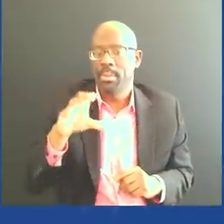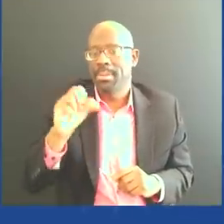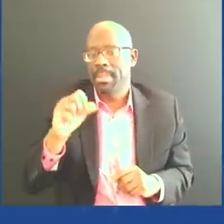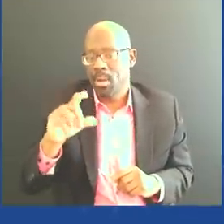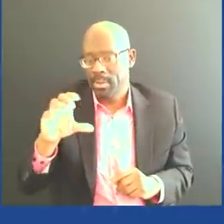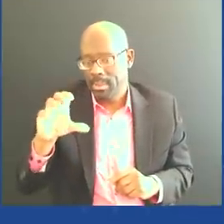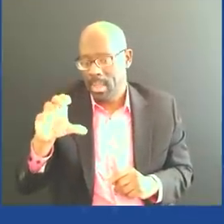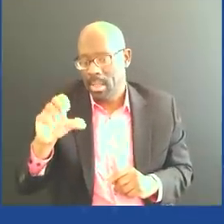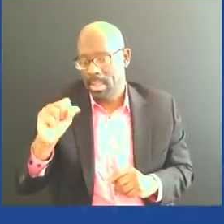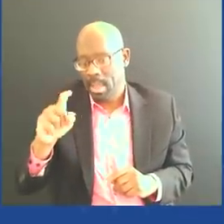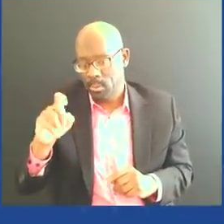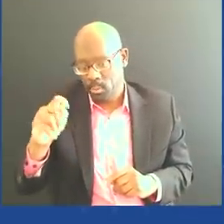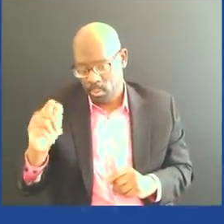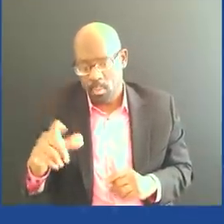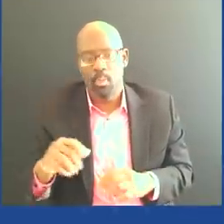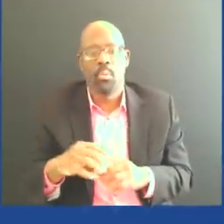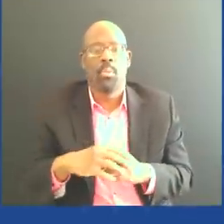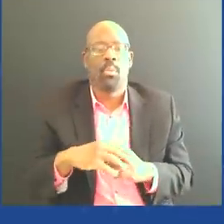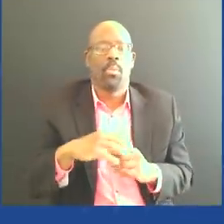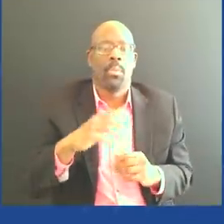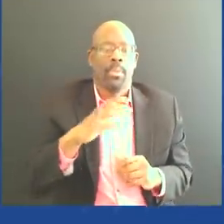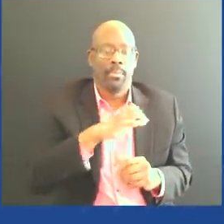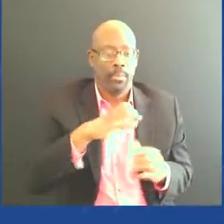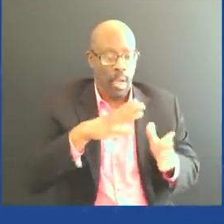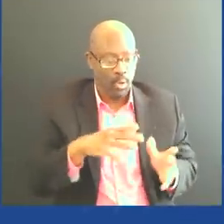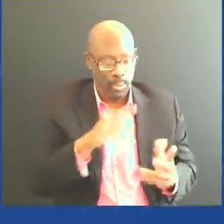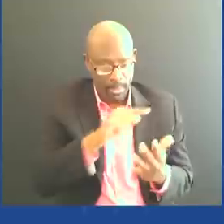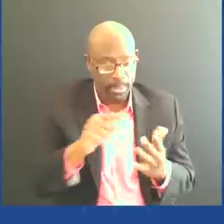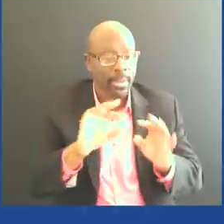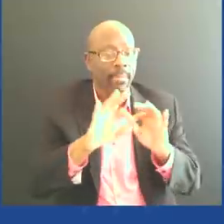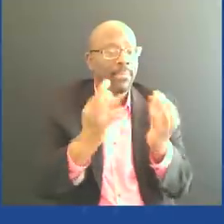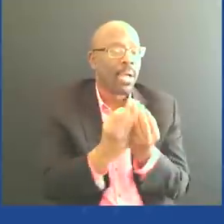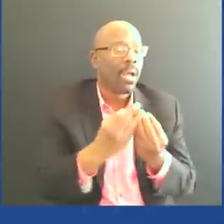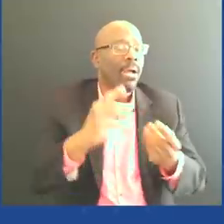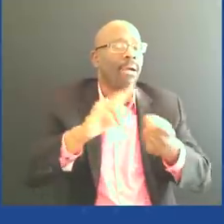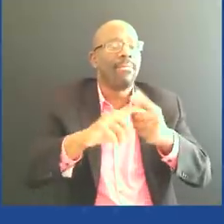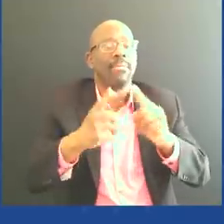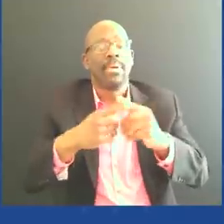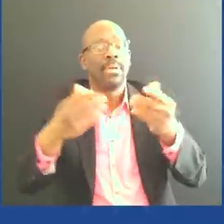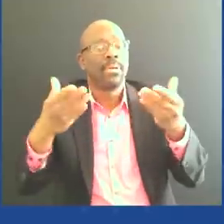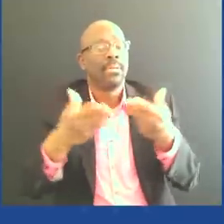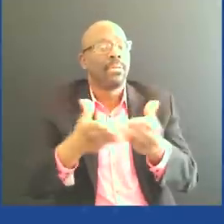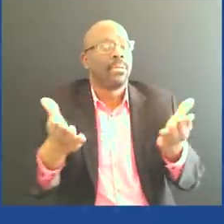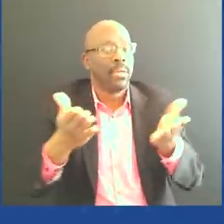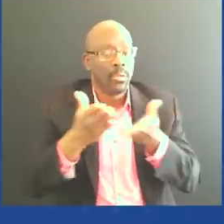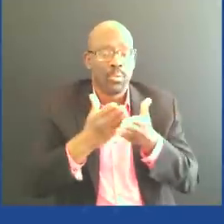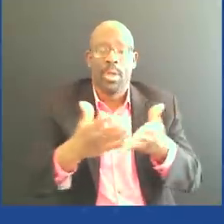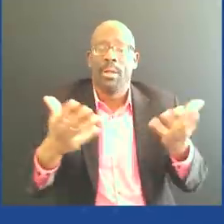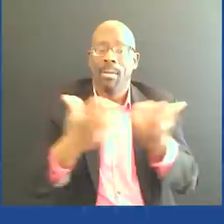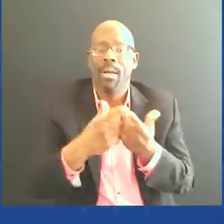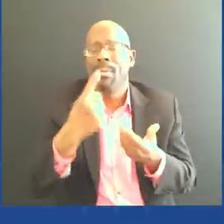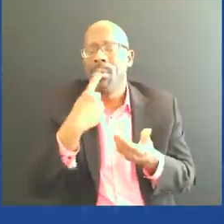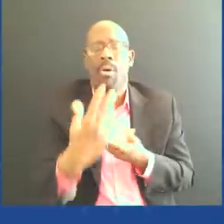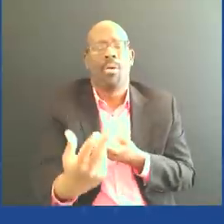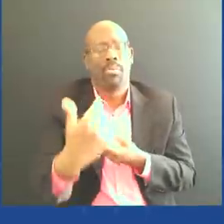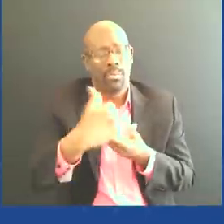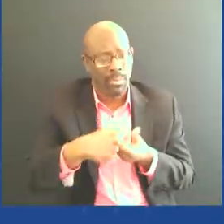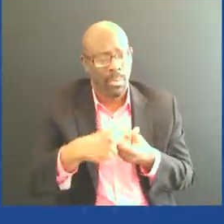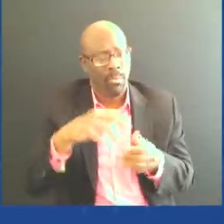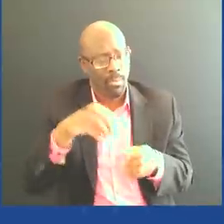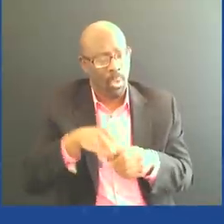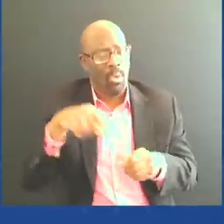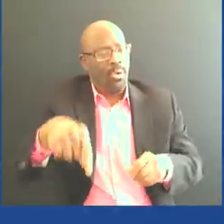military guests, family, friends, and shipmates. Thank you for joining us today to take part in commemorating the commissioning of USS